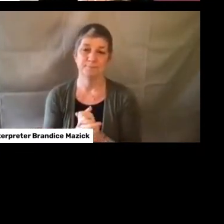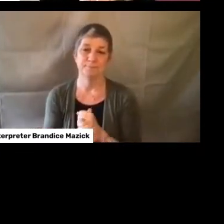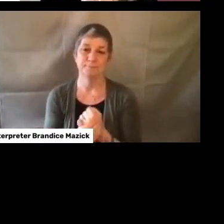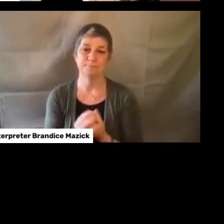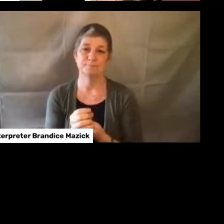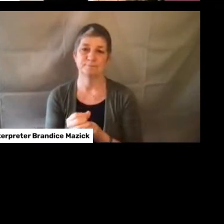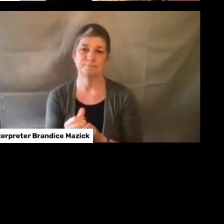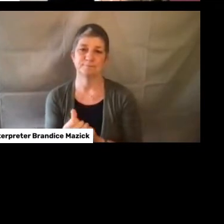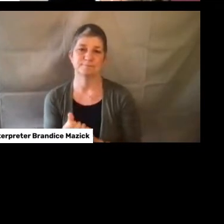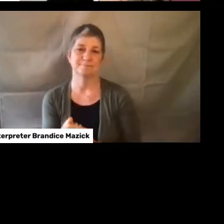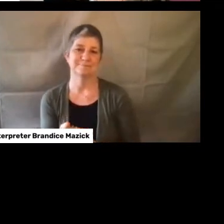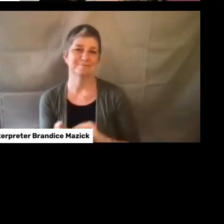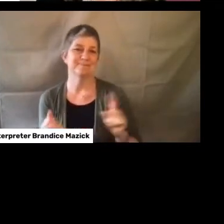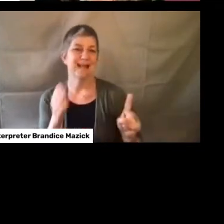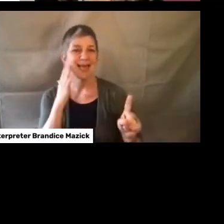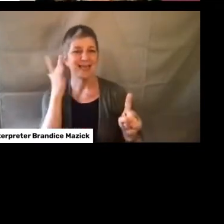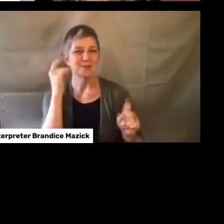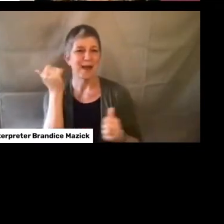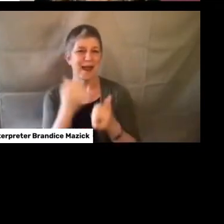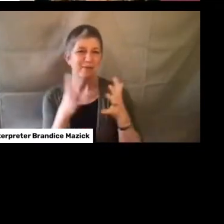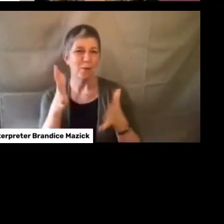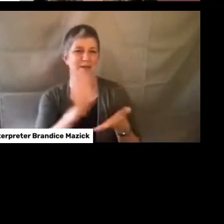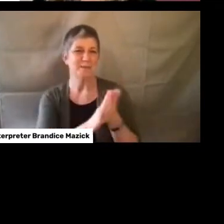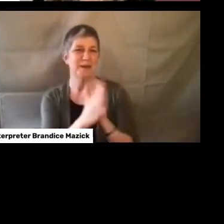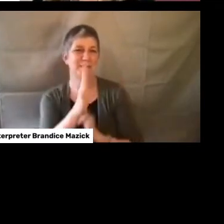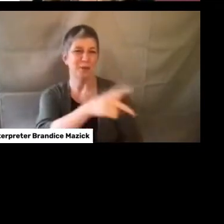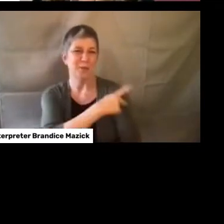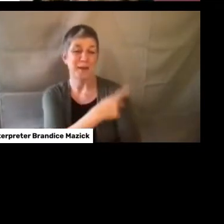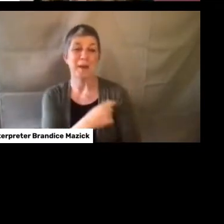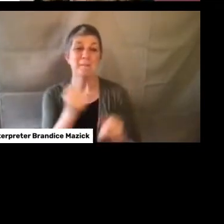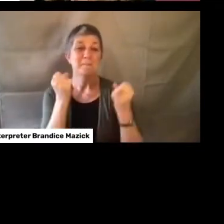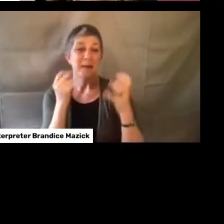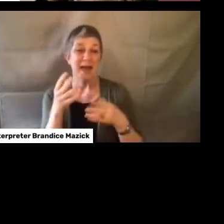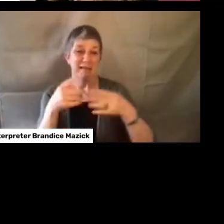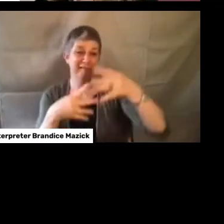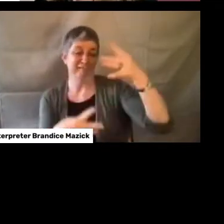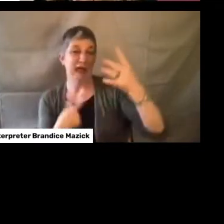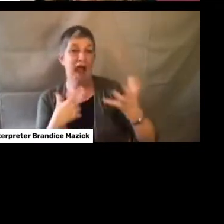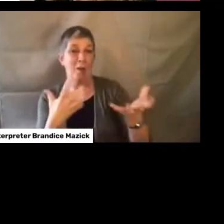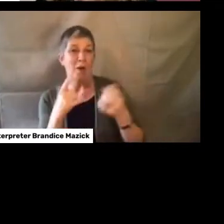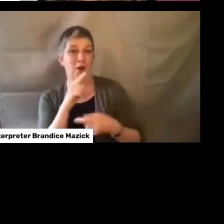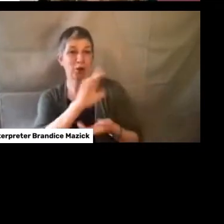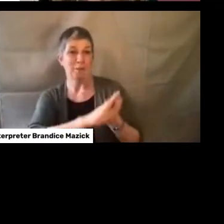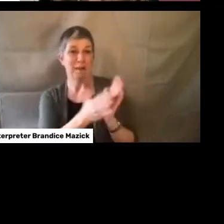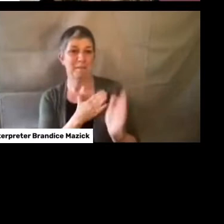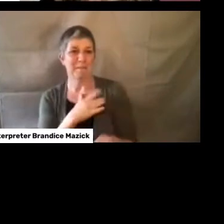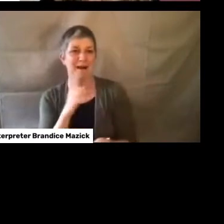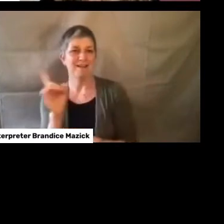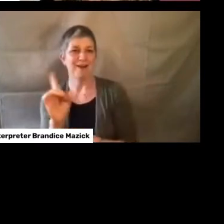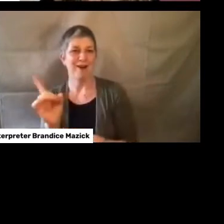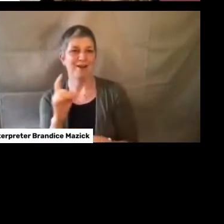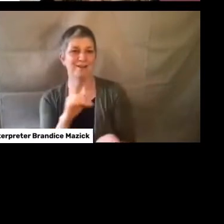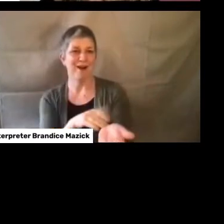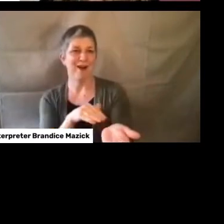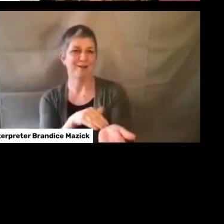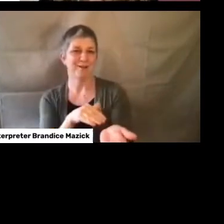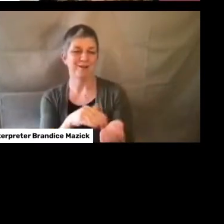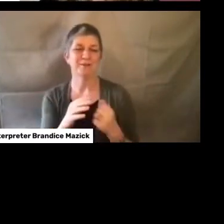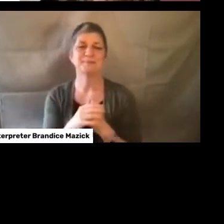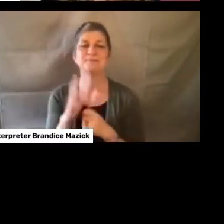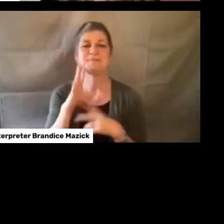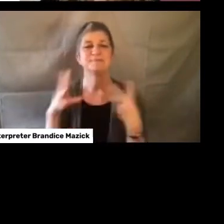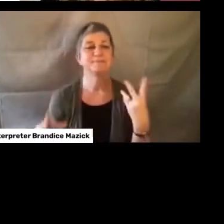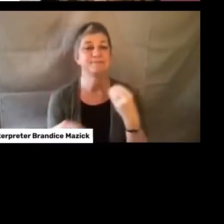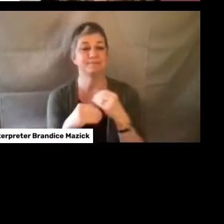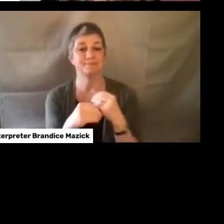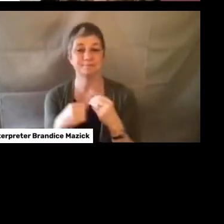That's why everybody wants to be your patient. You have a lot of people who want to sign up to see you. Just a quick add-on to that, because this is